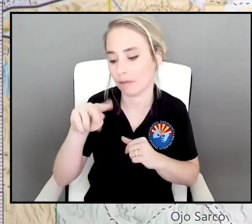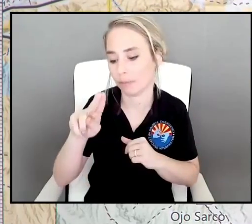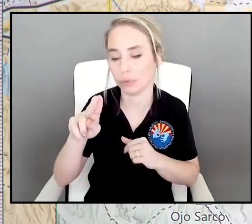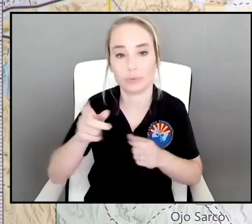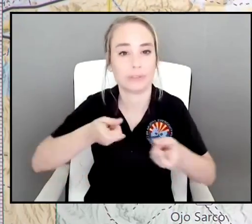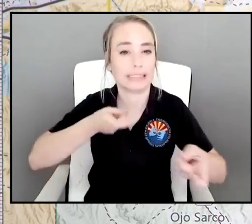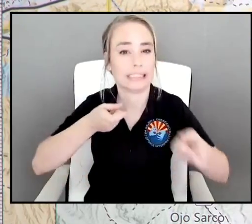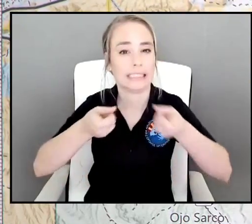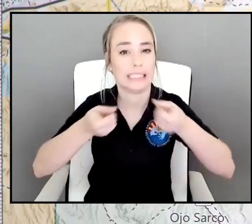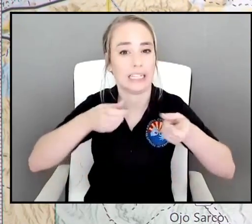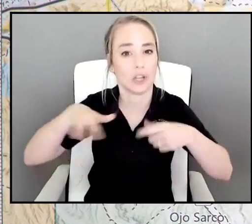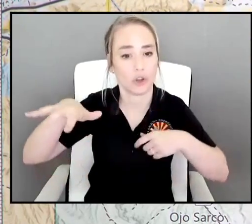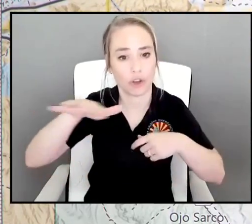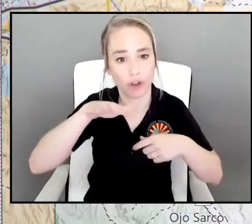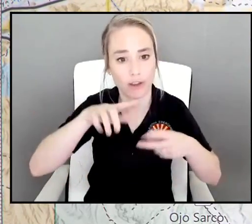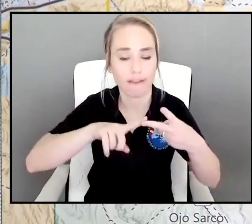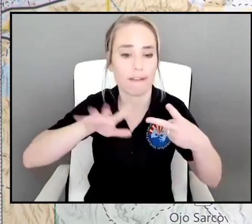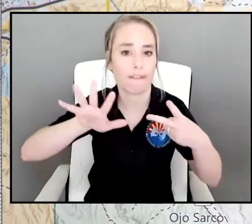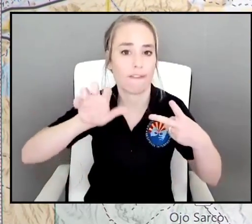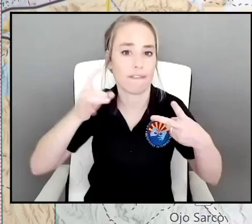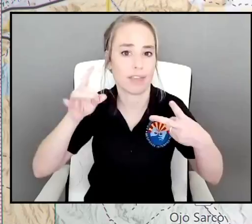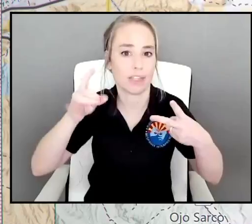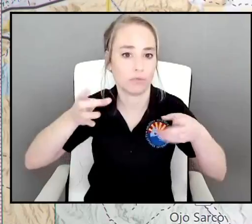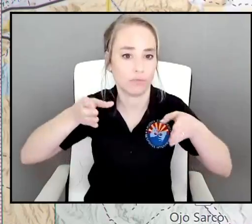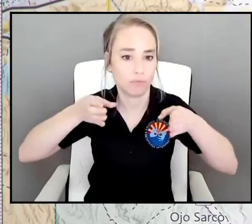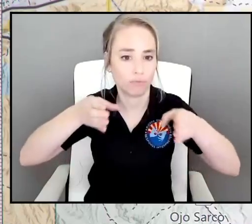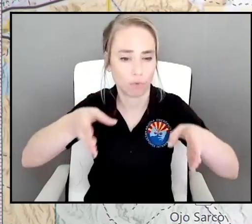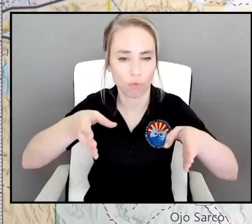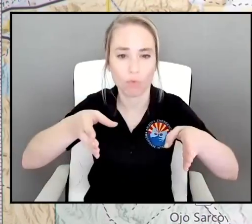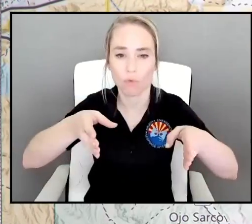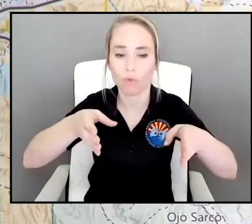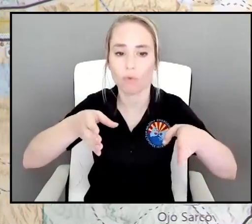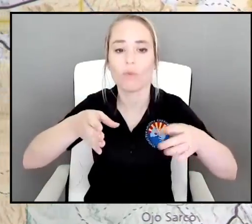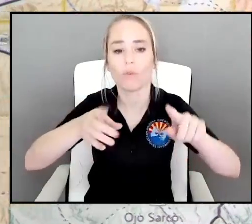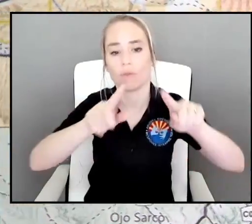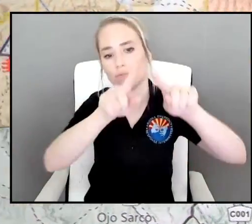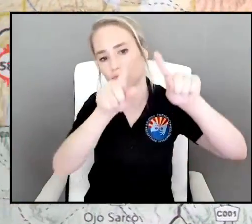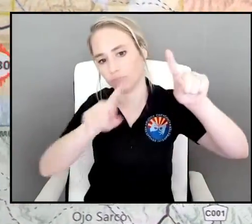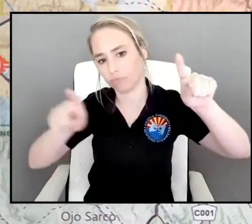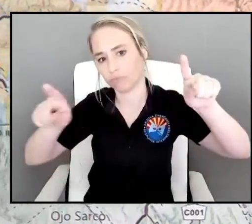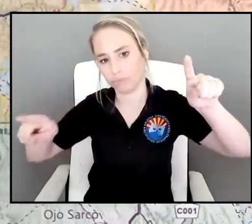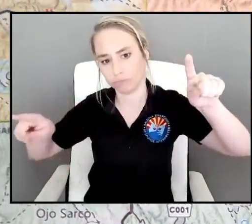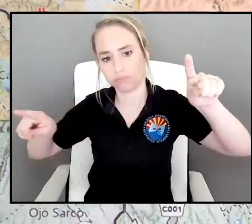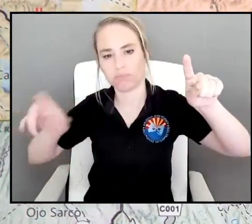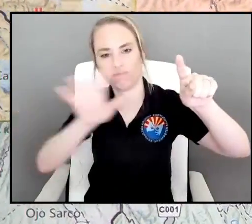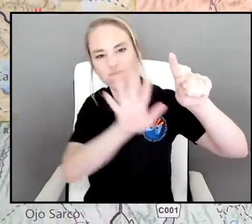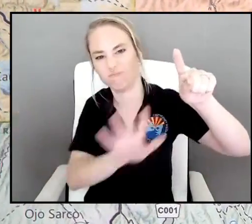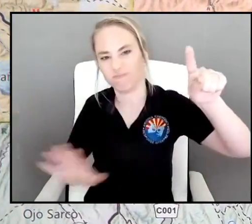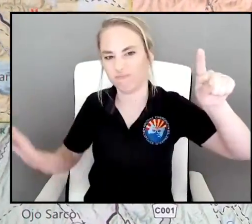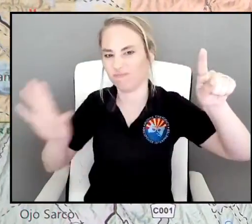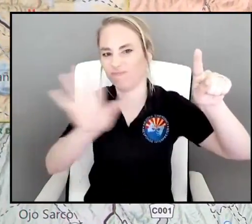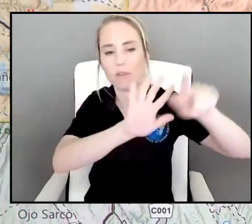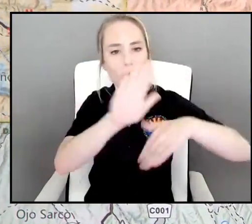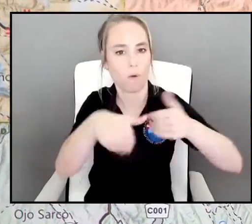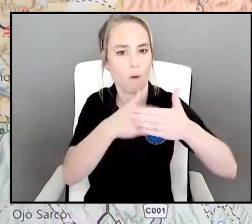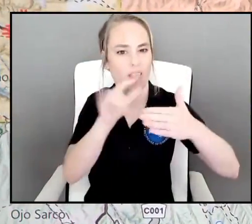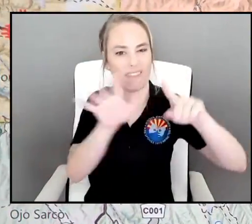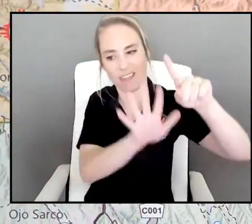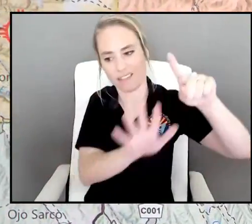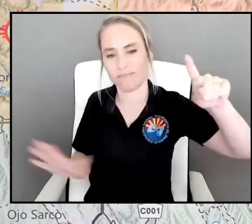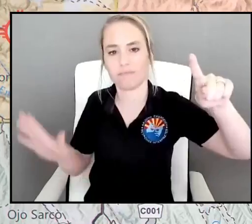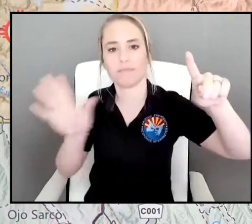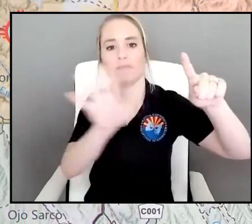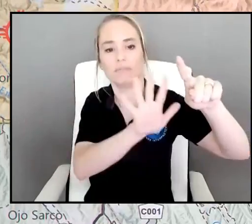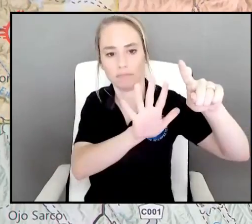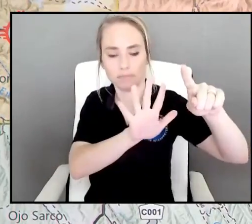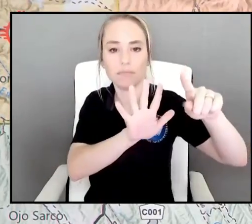and the 518 corridor, as that progresses down, everything right in here will be kind